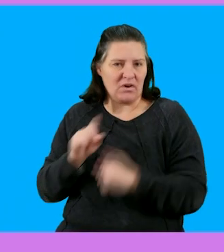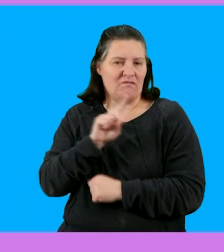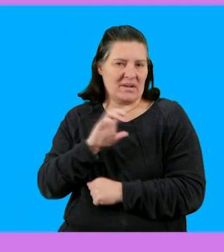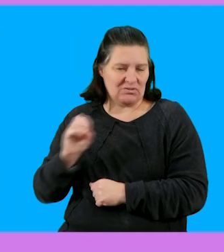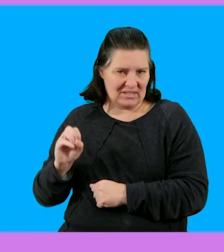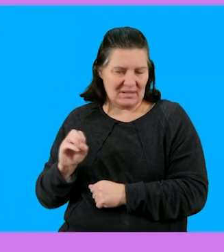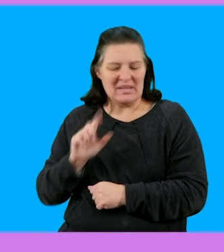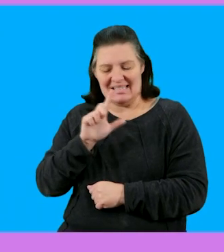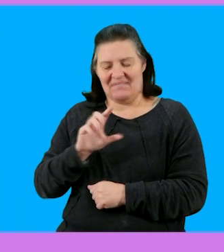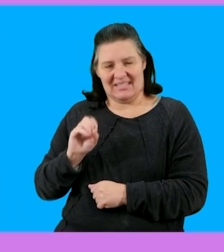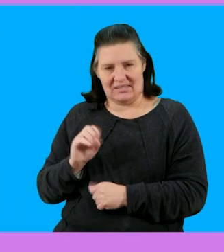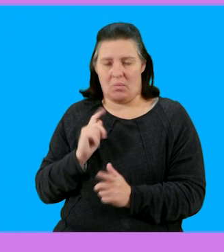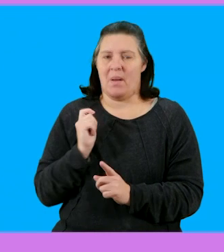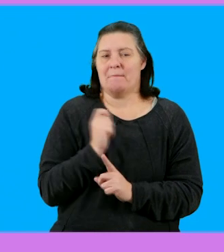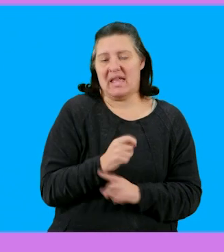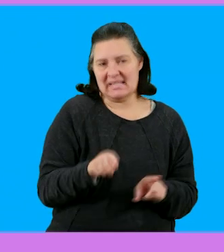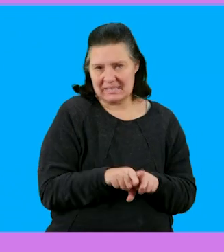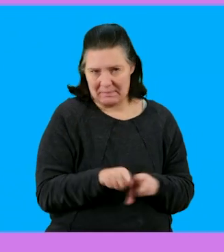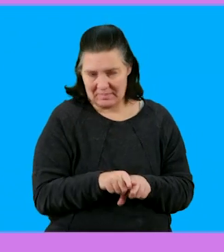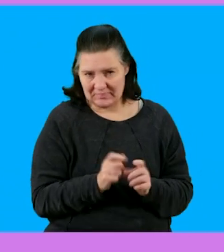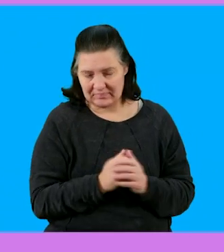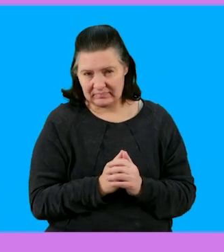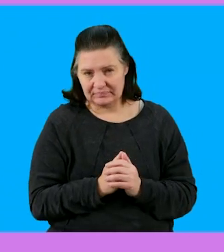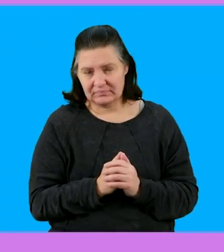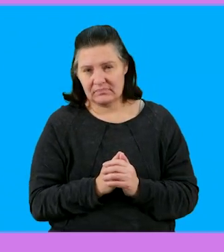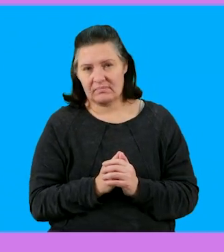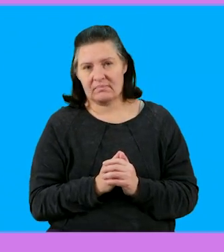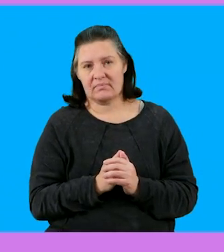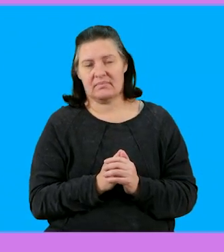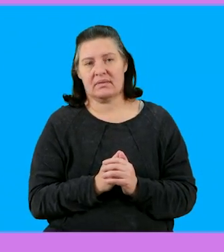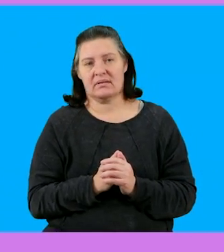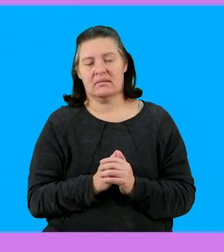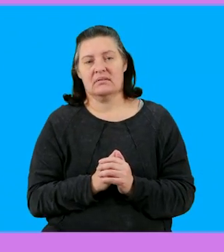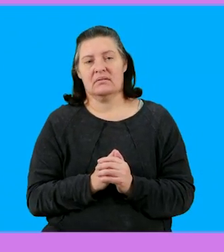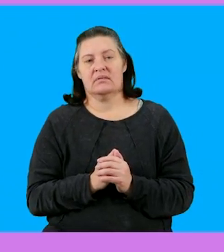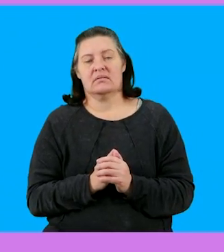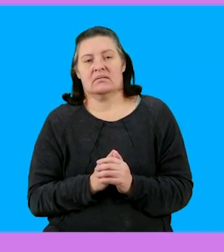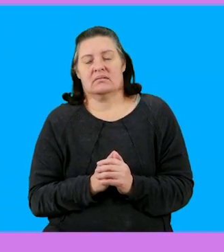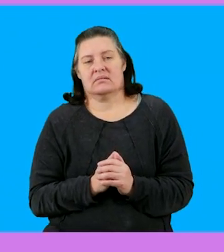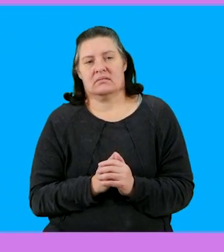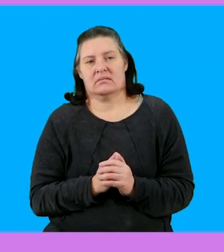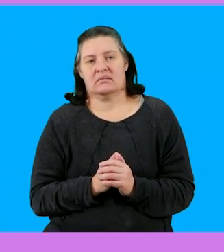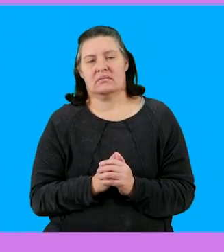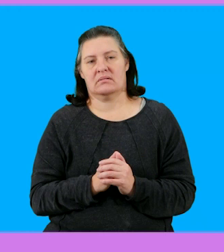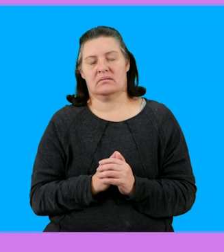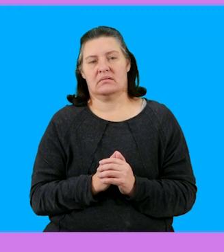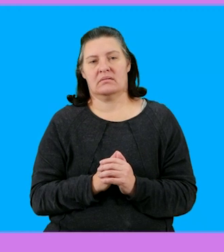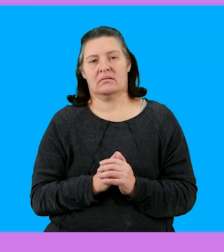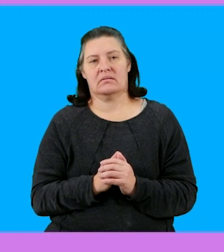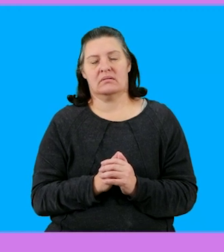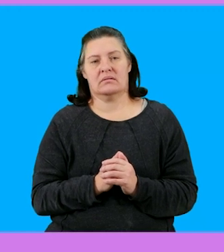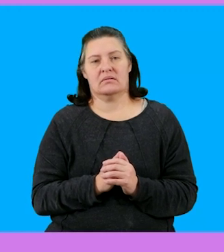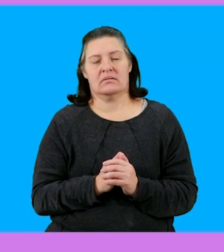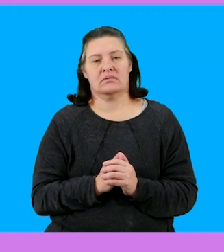withdrawn or part thereof. So the 600 is already 6, right, 100 Rands. And the 70